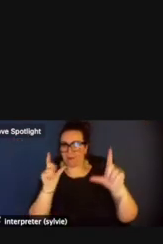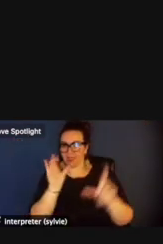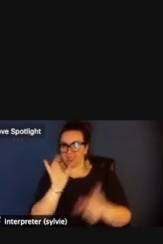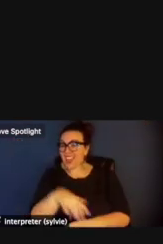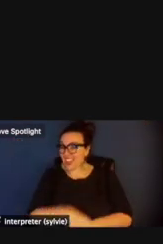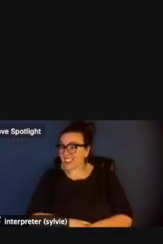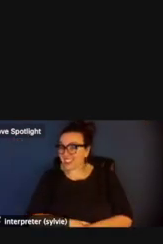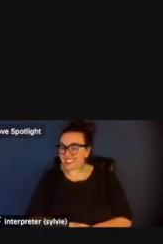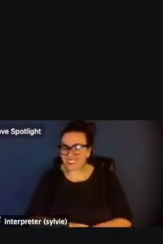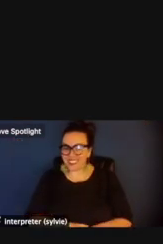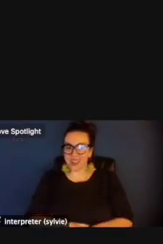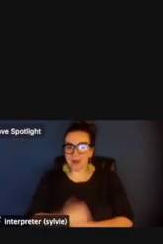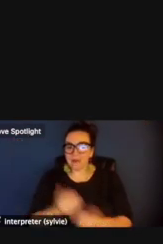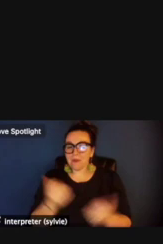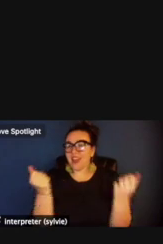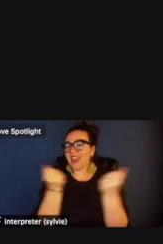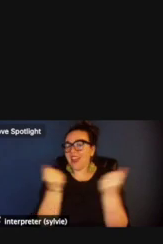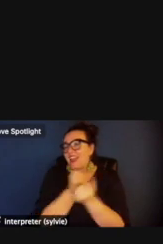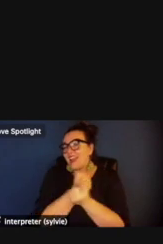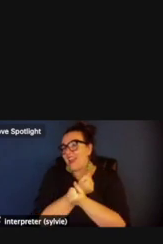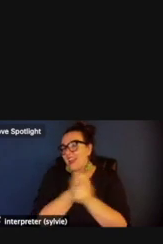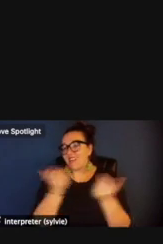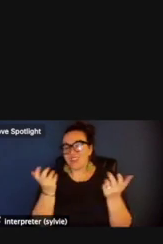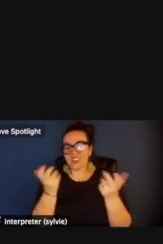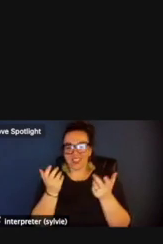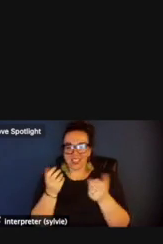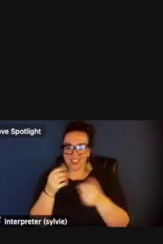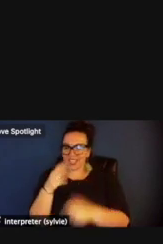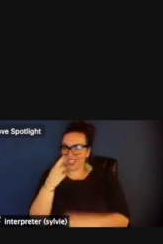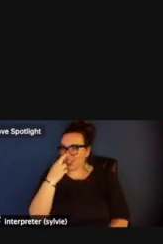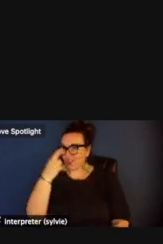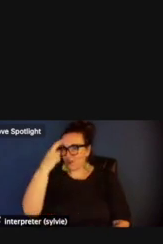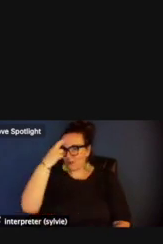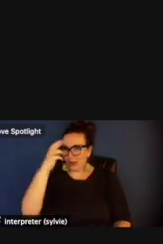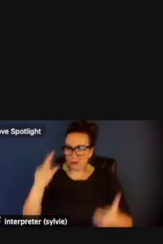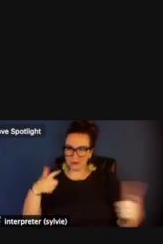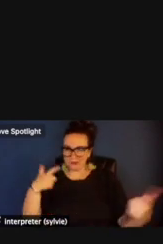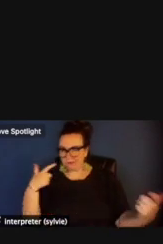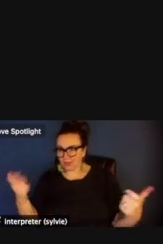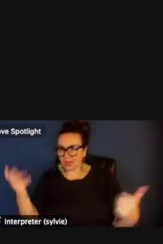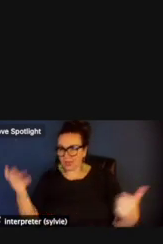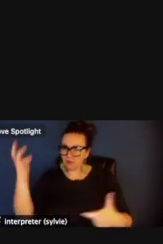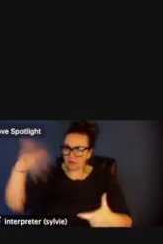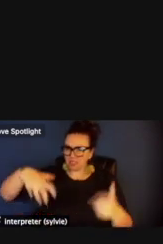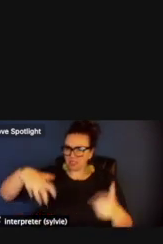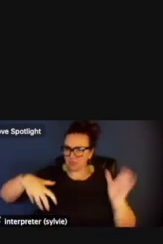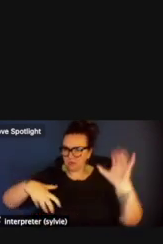But everything in Rome is large. Next slide.